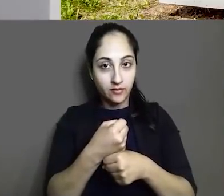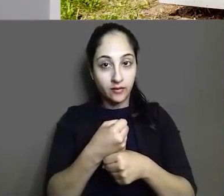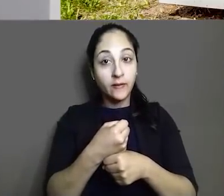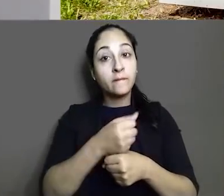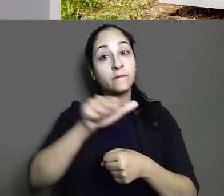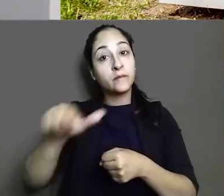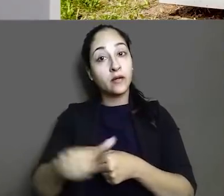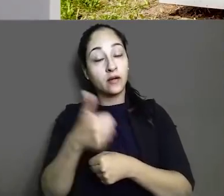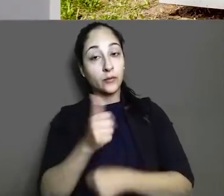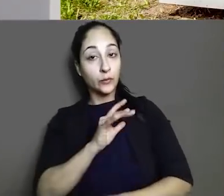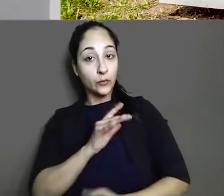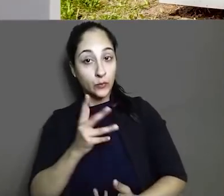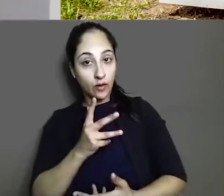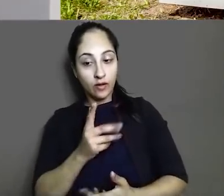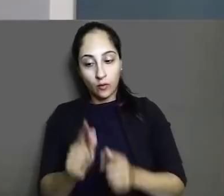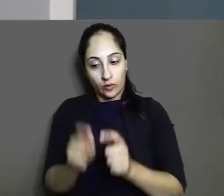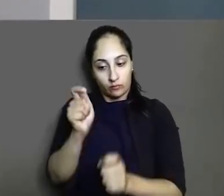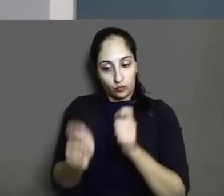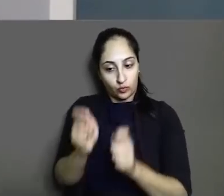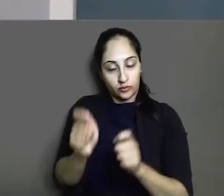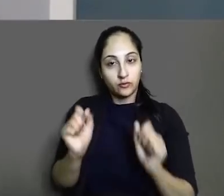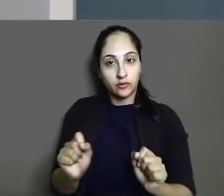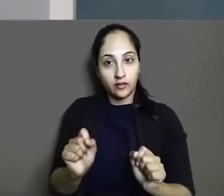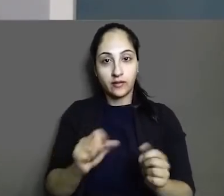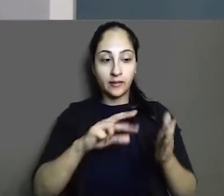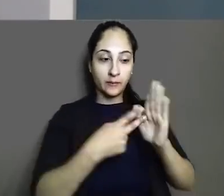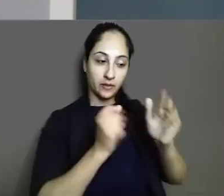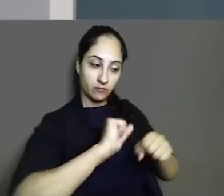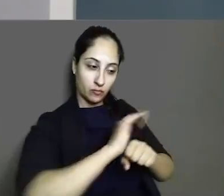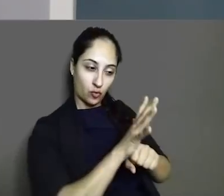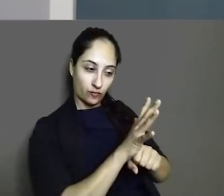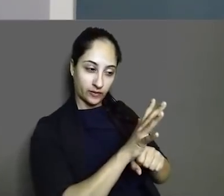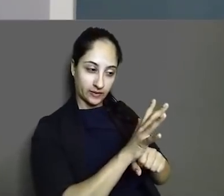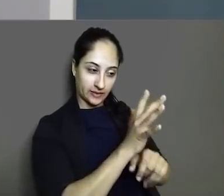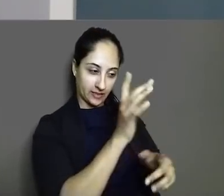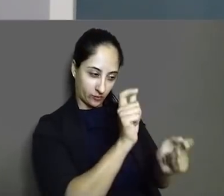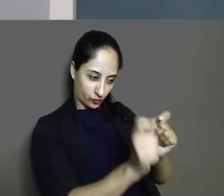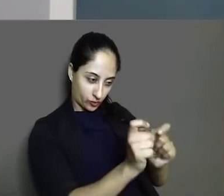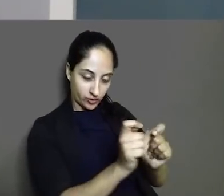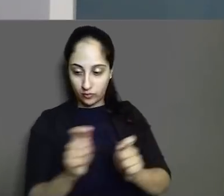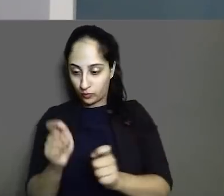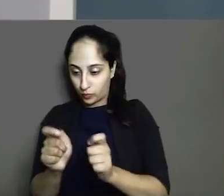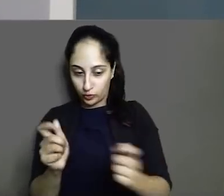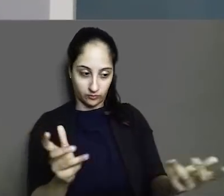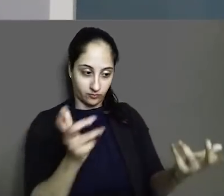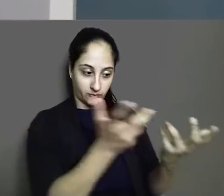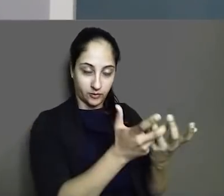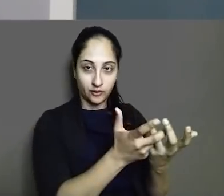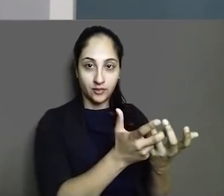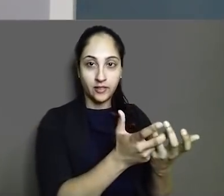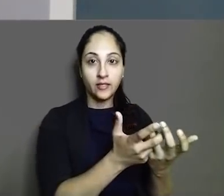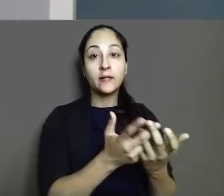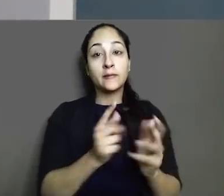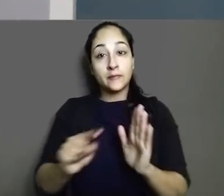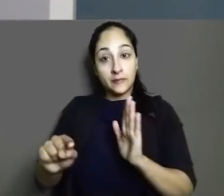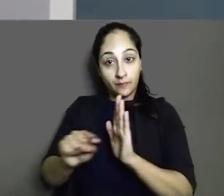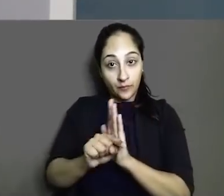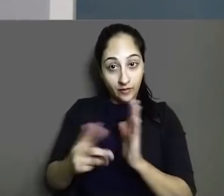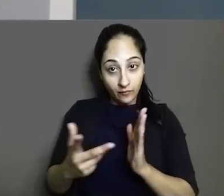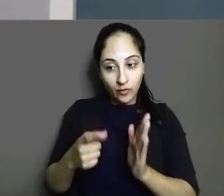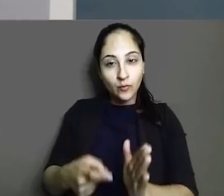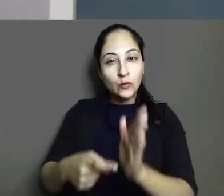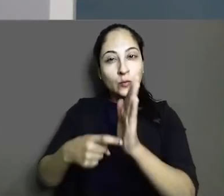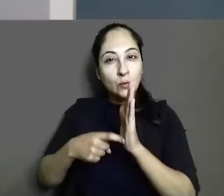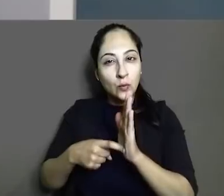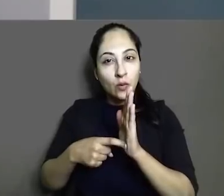Johnson vaccines. And the AstraZeneca vaccine has been authorized in some other countries like the UK, and Health